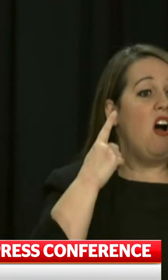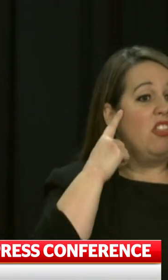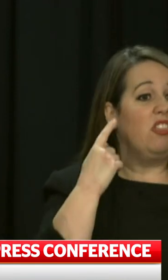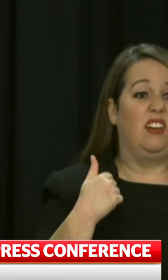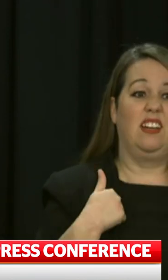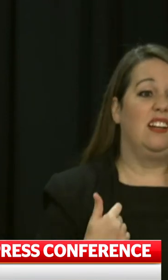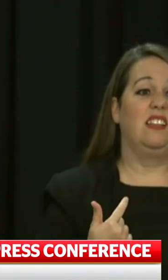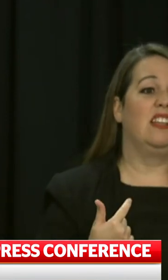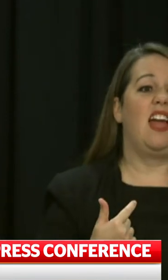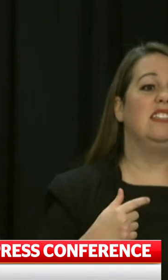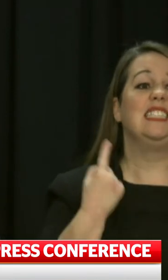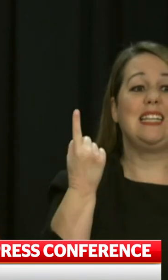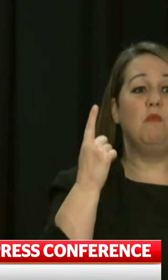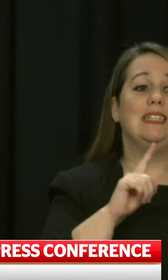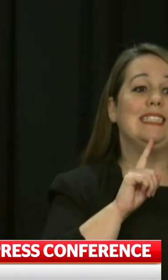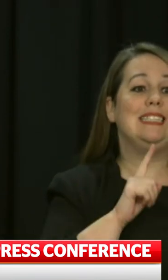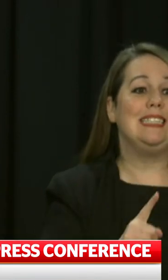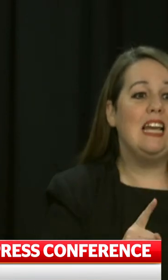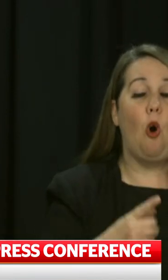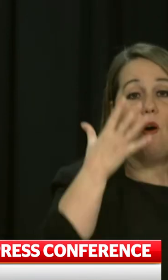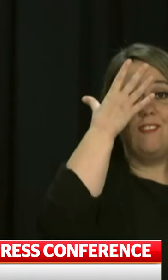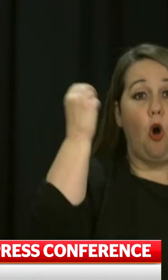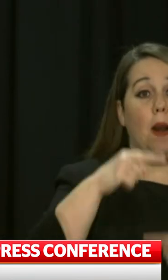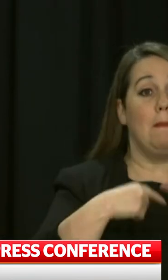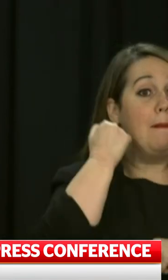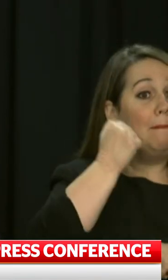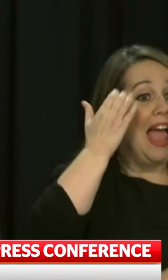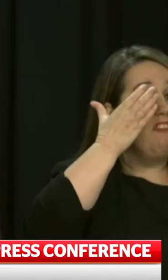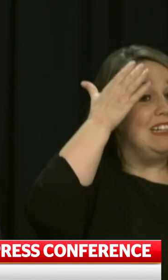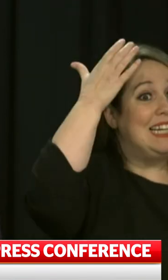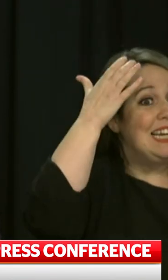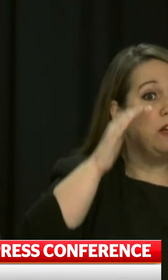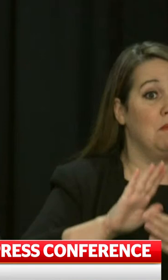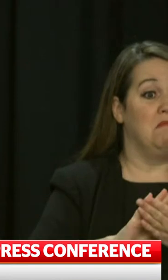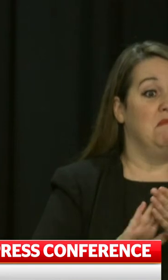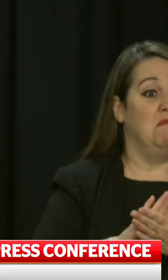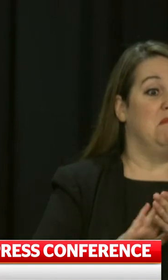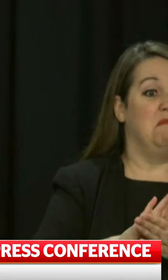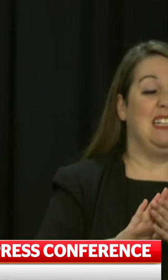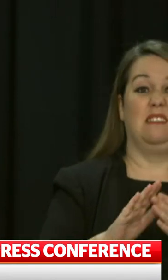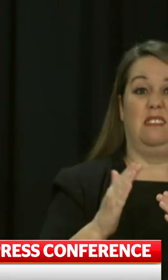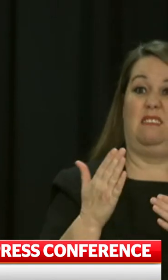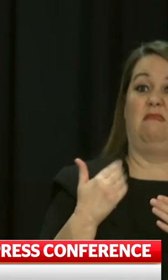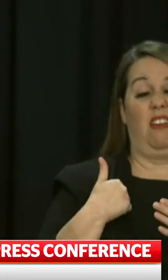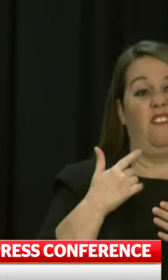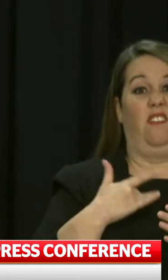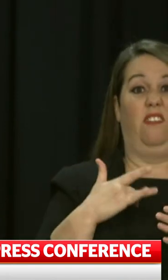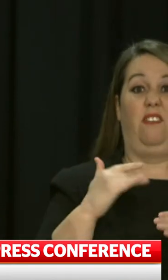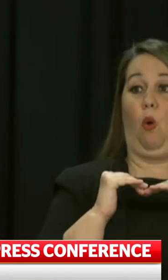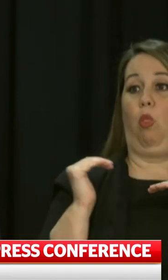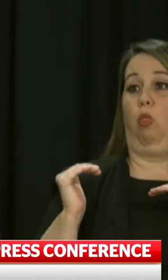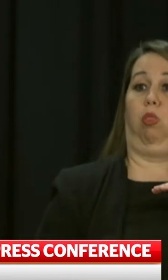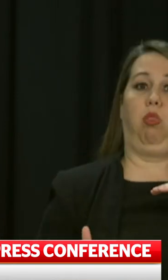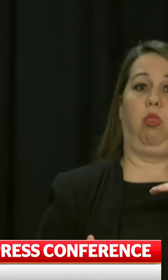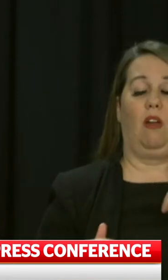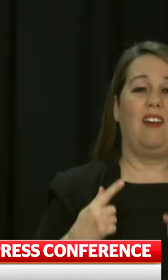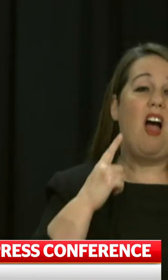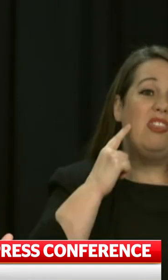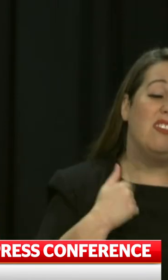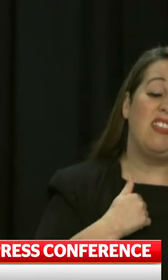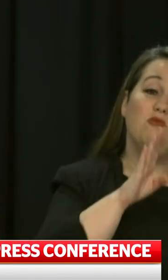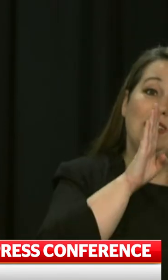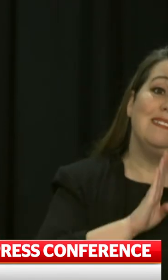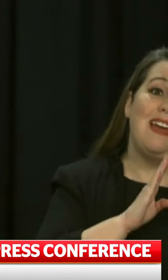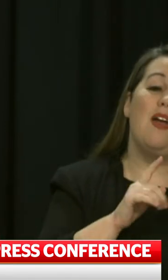way diminish the coronation of King Tuheitia here in New Zealand. So I think it's regrettable if that's the way it's been interpreted, and I think, as